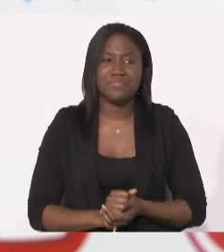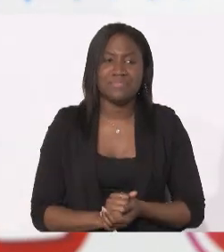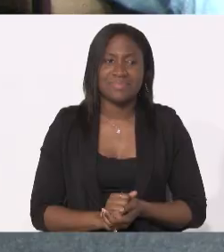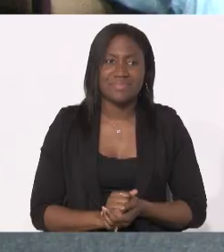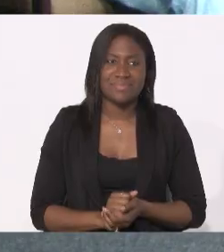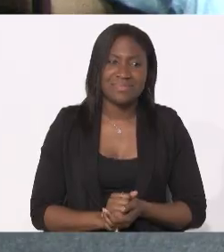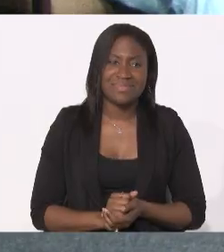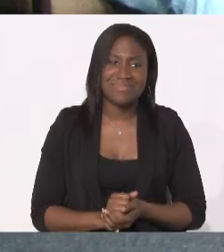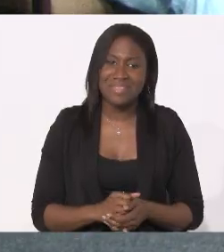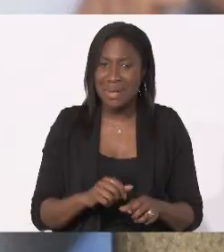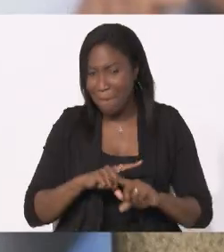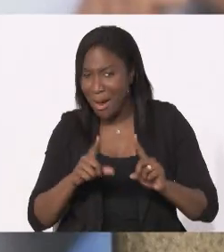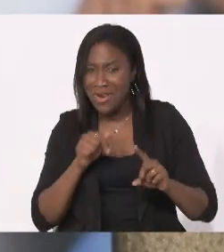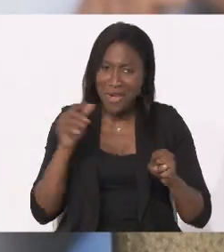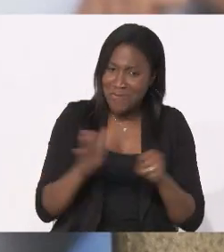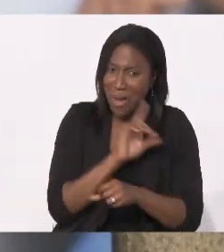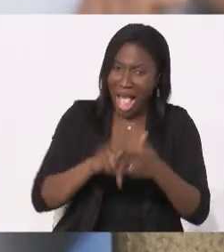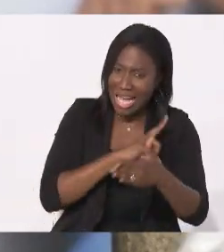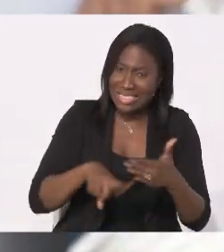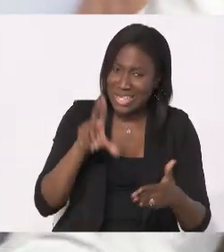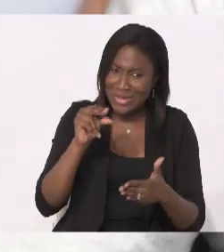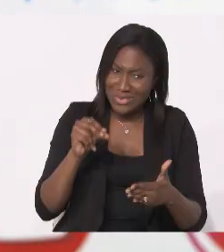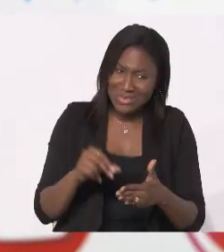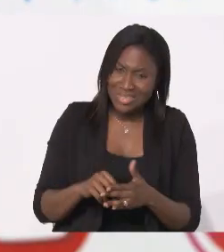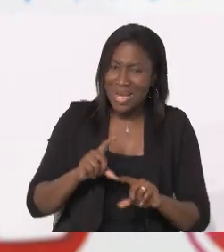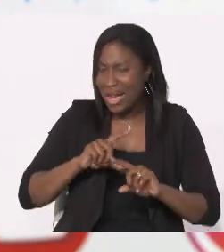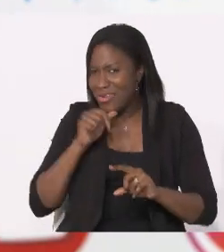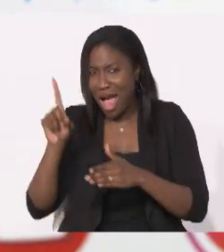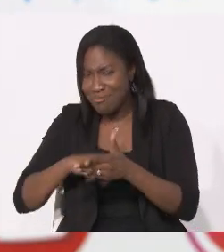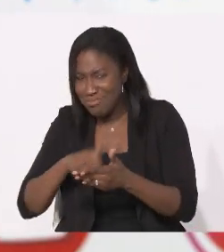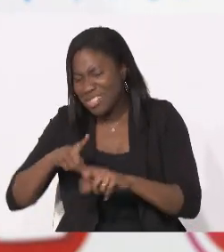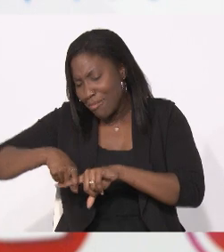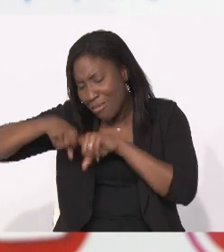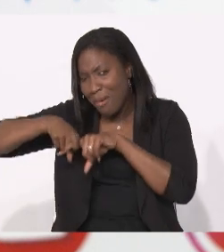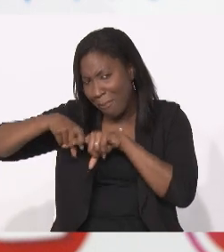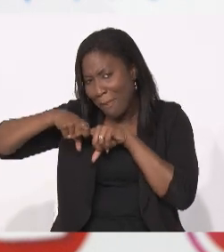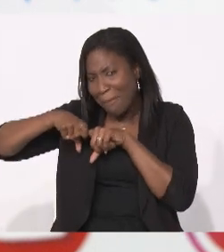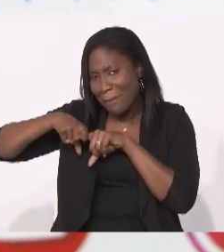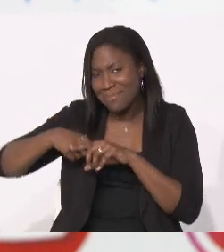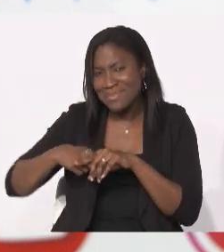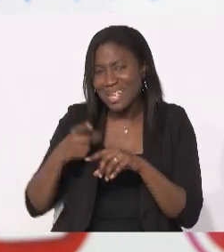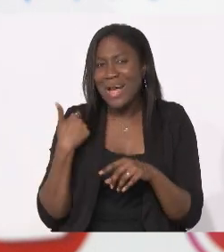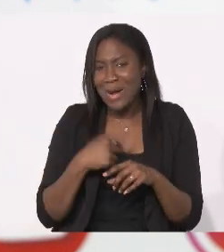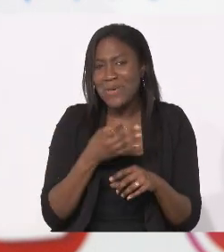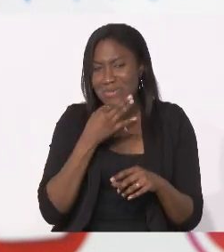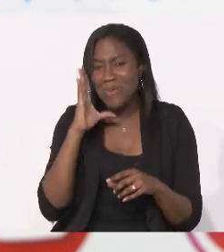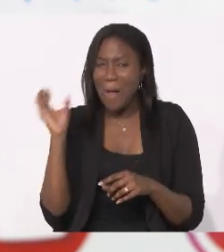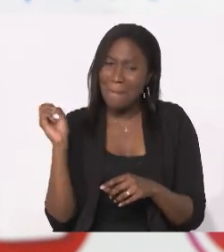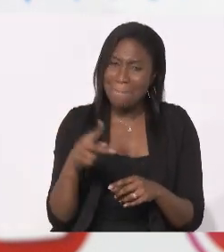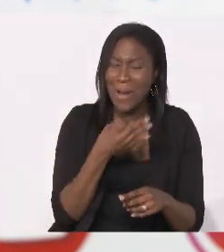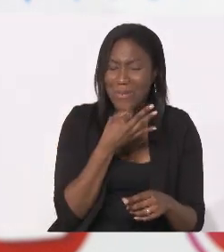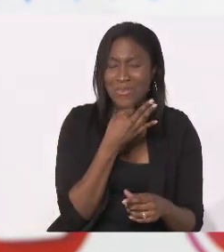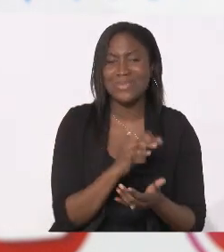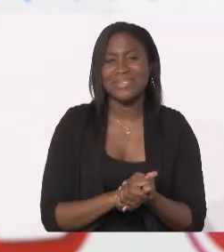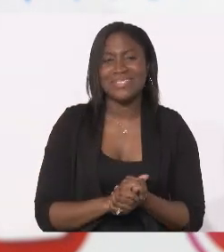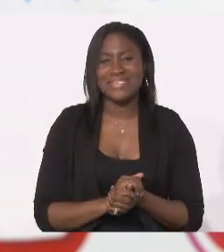creating stuff. Yes. I know, Wendell, you've created stuff. I mean, there are people who did adaptations also, but the